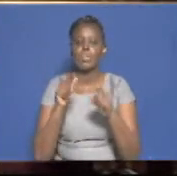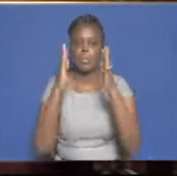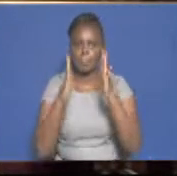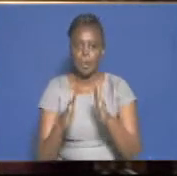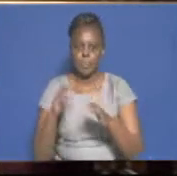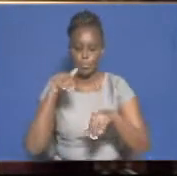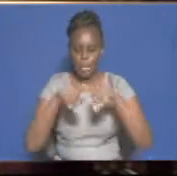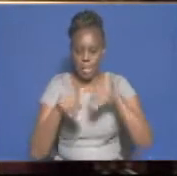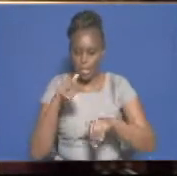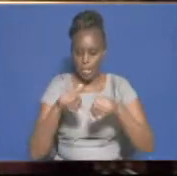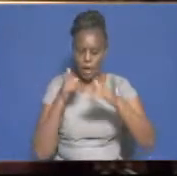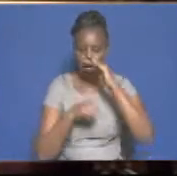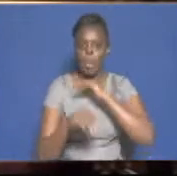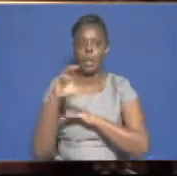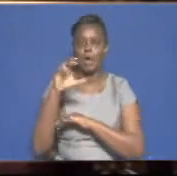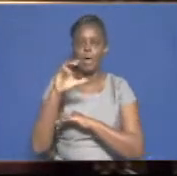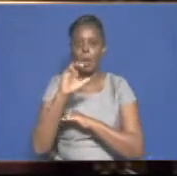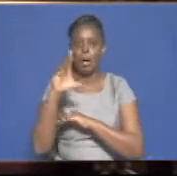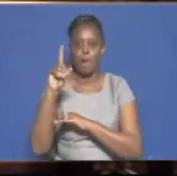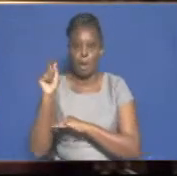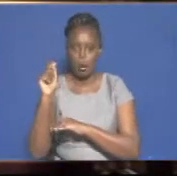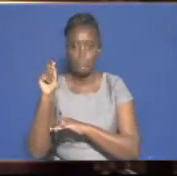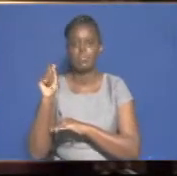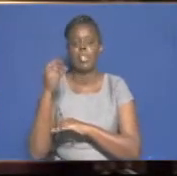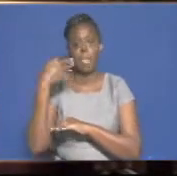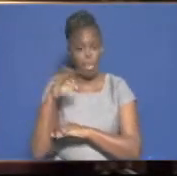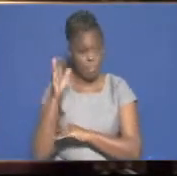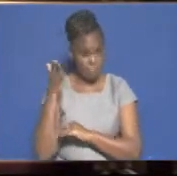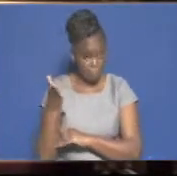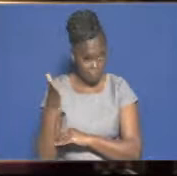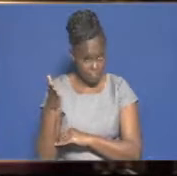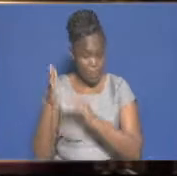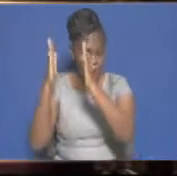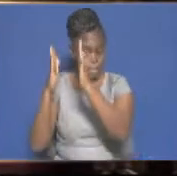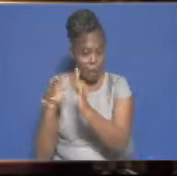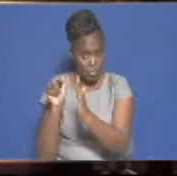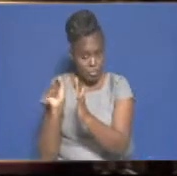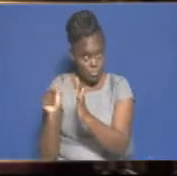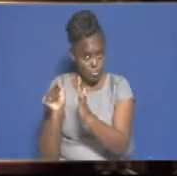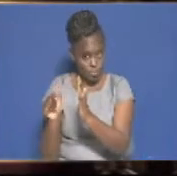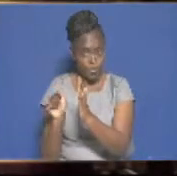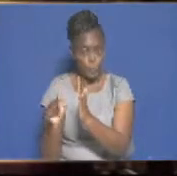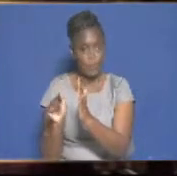election under this Act only if that person,